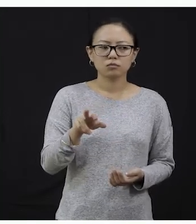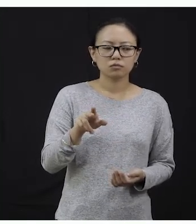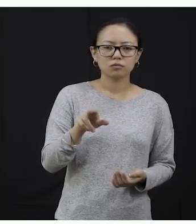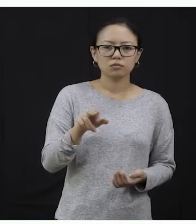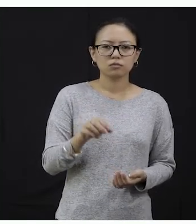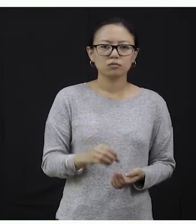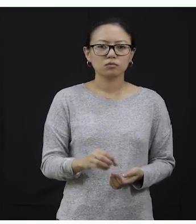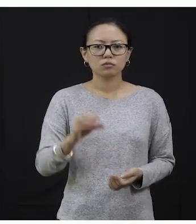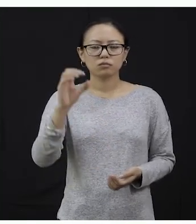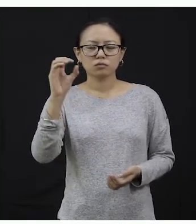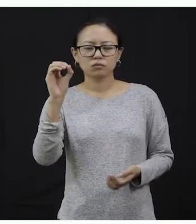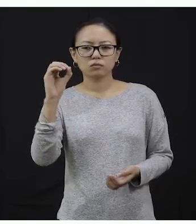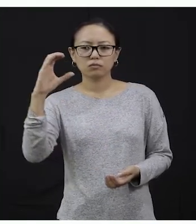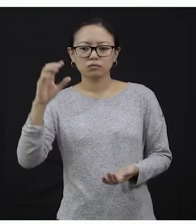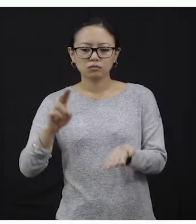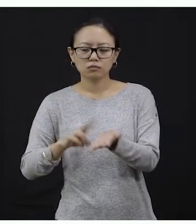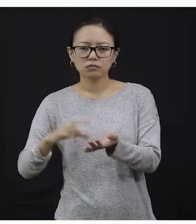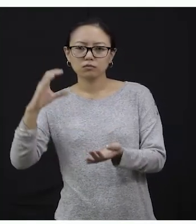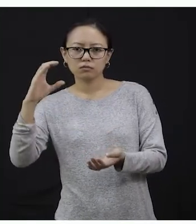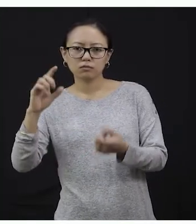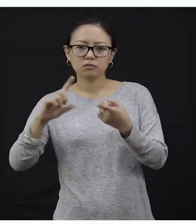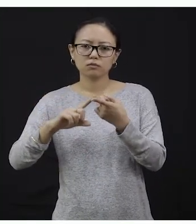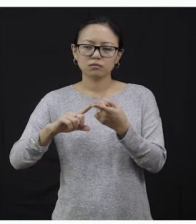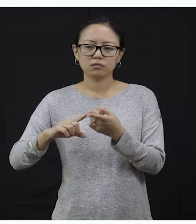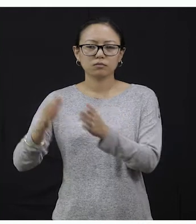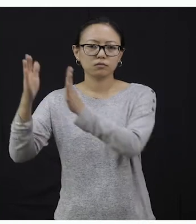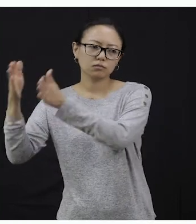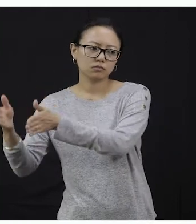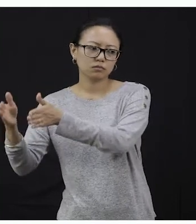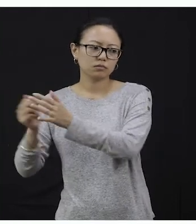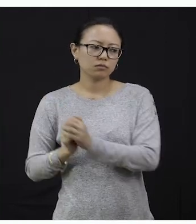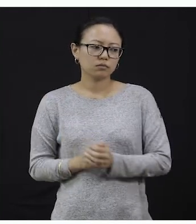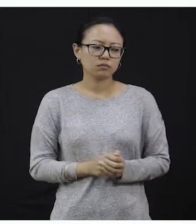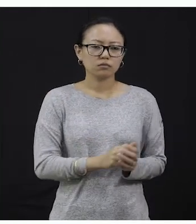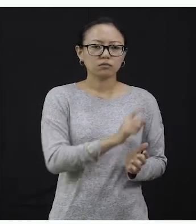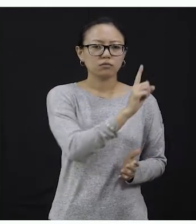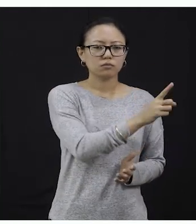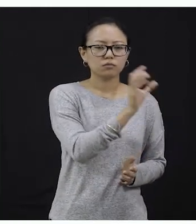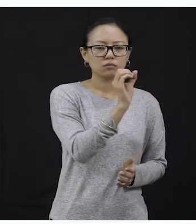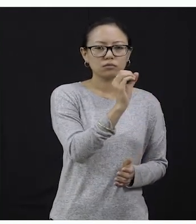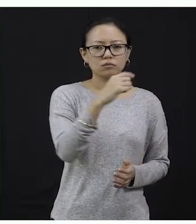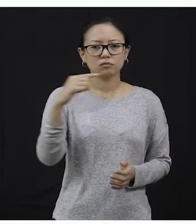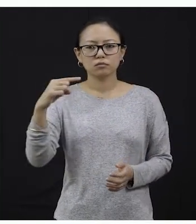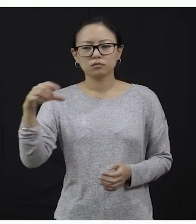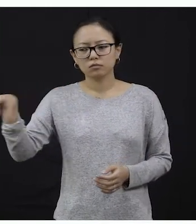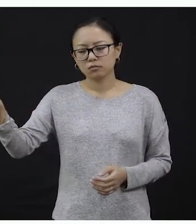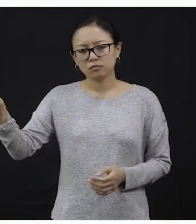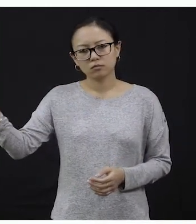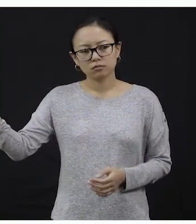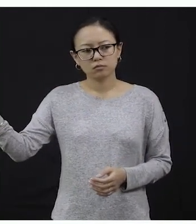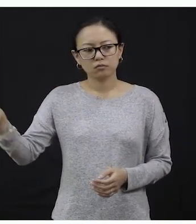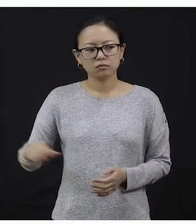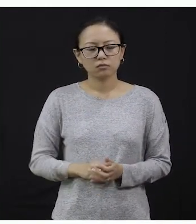place. And so 9 plus 1 becomes 2. So 10 is the smallest 2-digit number. So 10